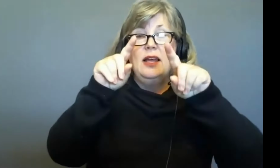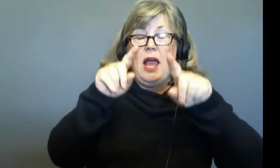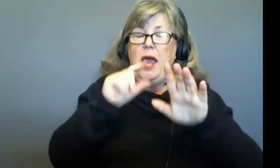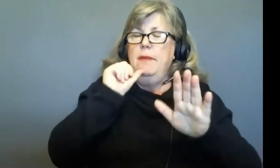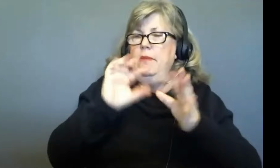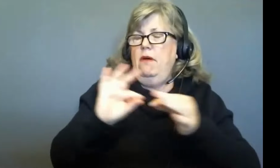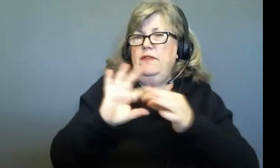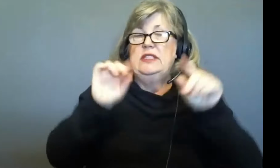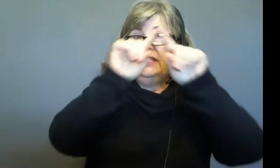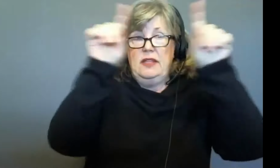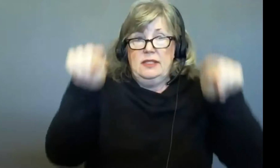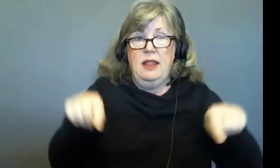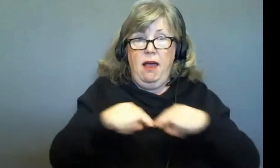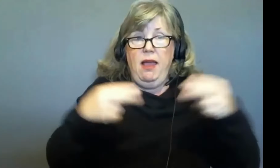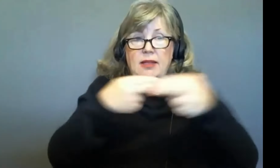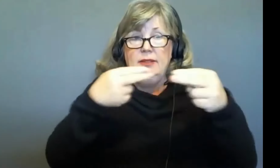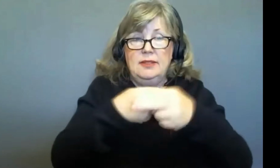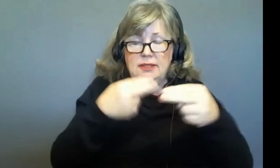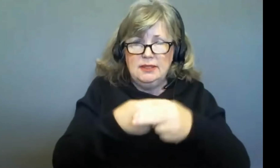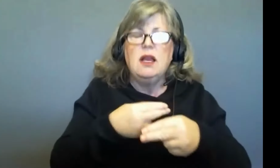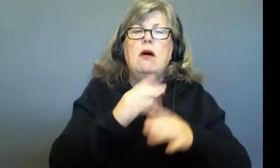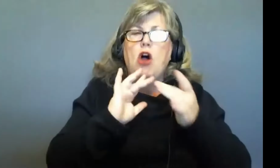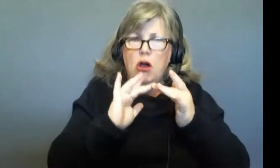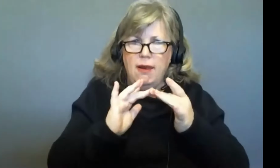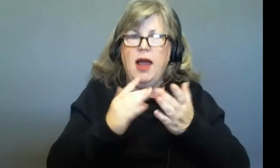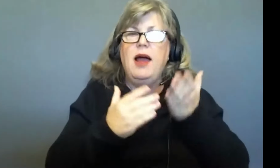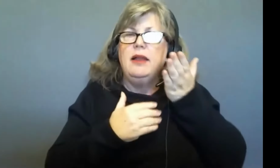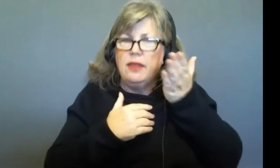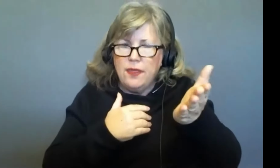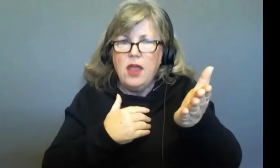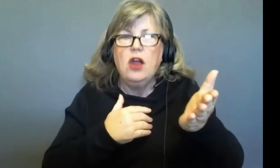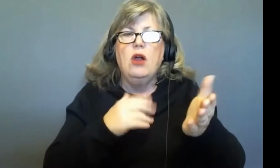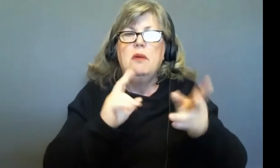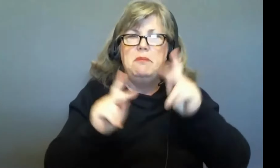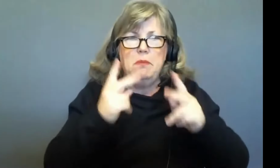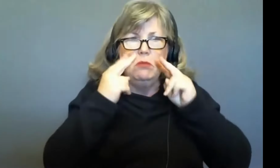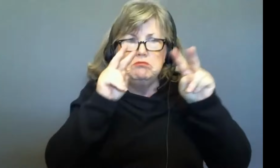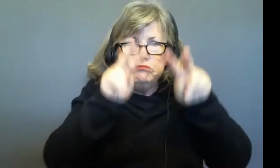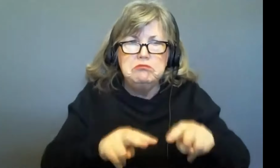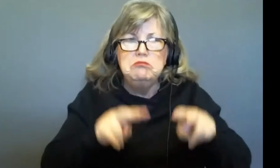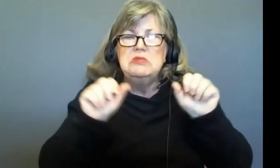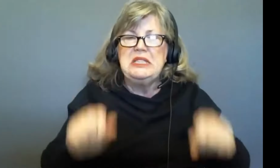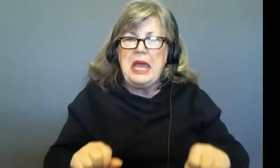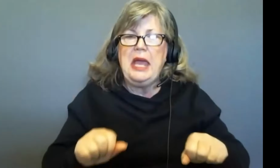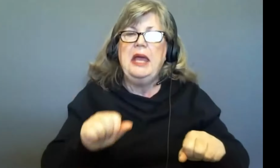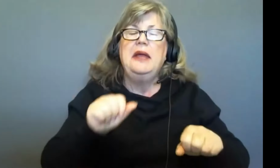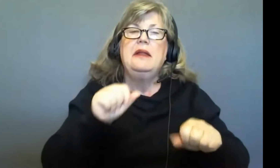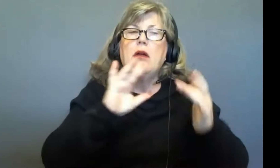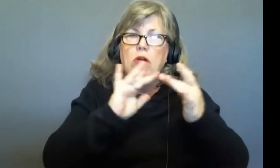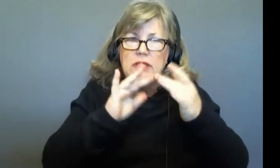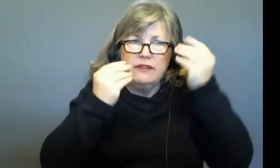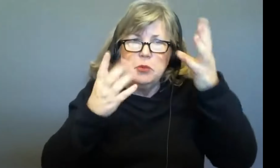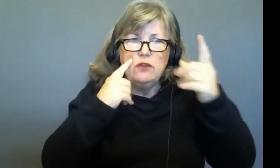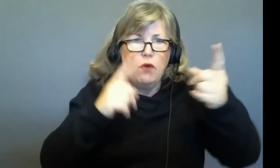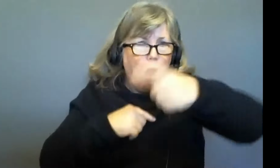online. They'll be sent to the participants. They contain the contact information for all the people present today speaking, including Ryan and myself. So